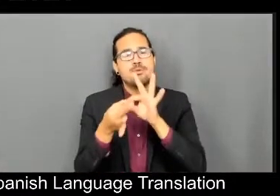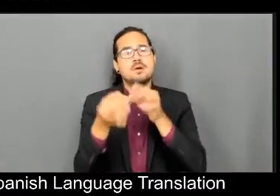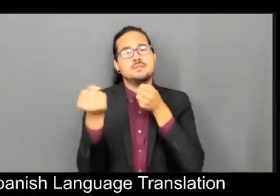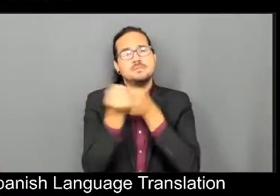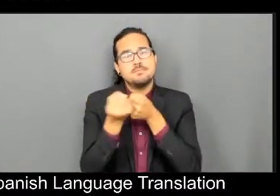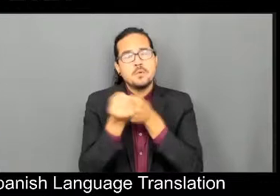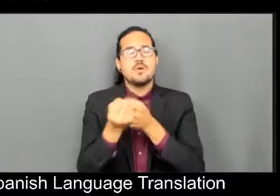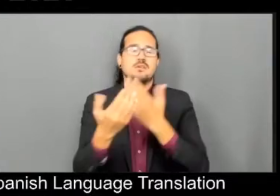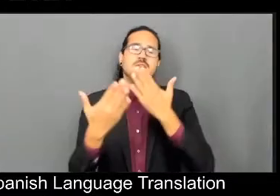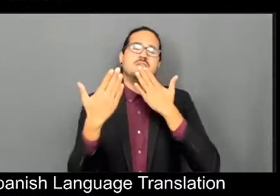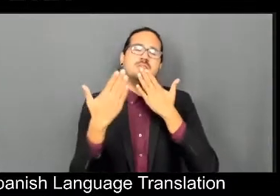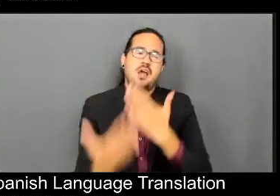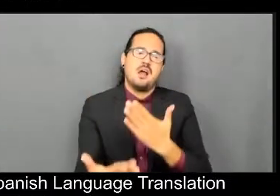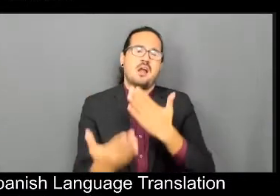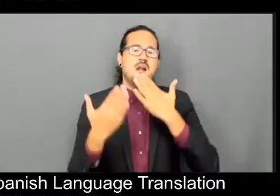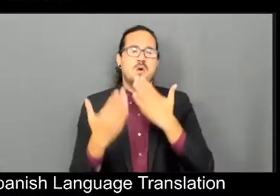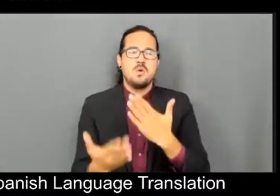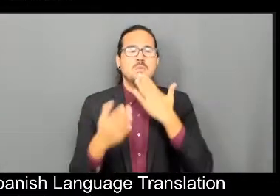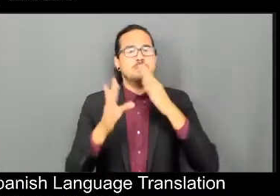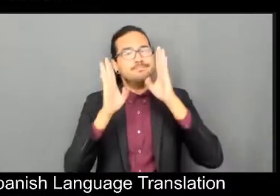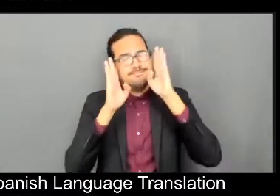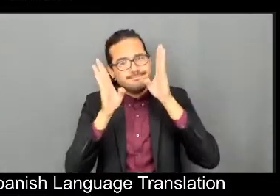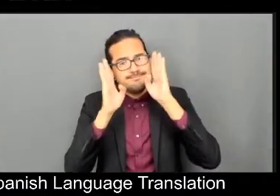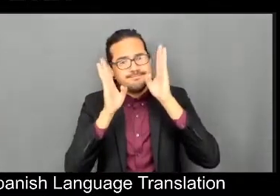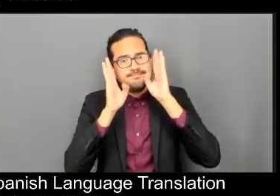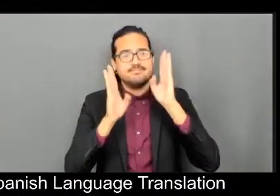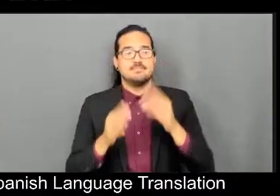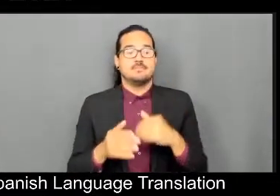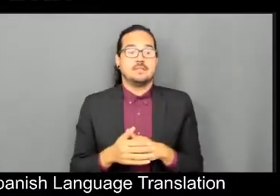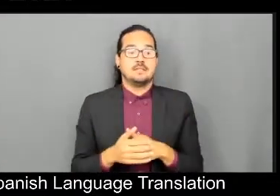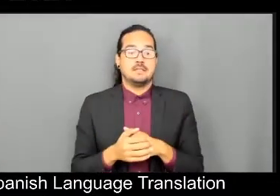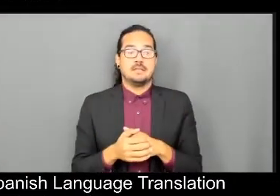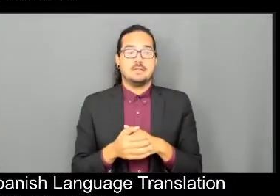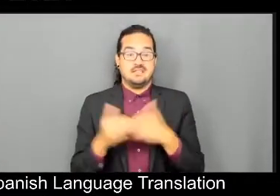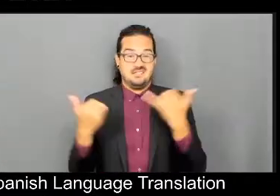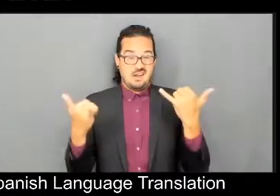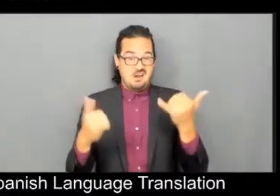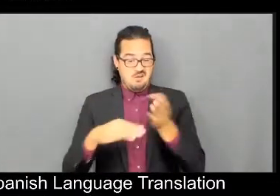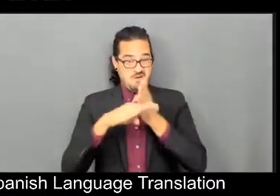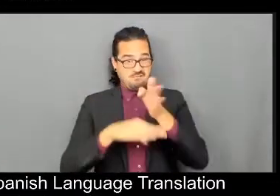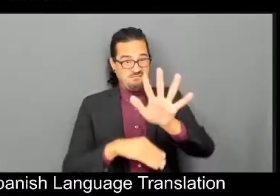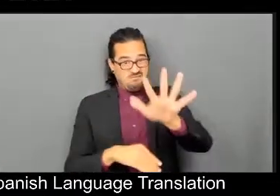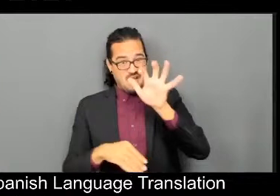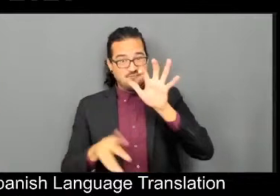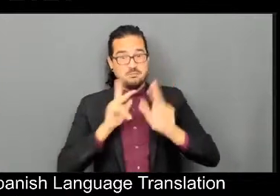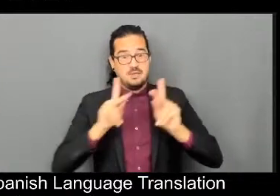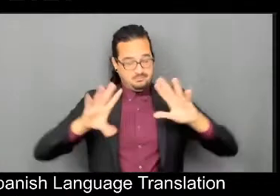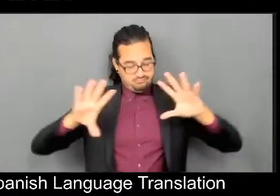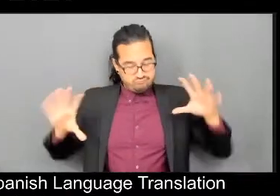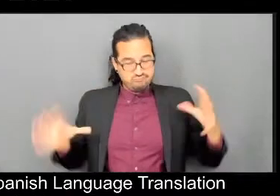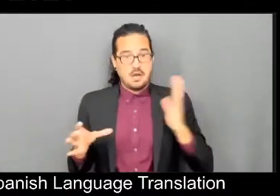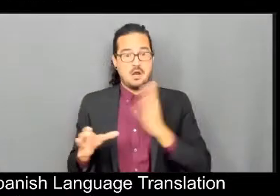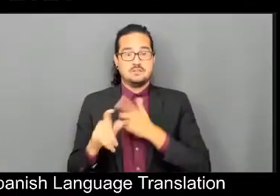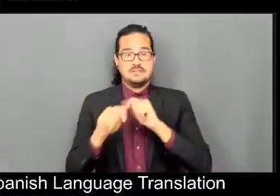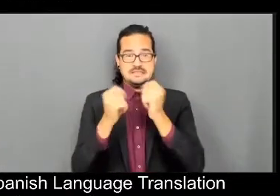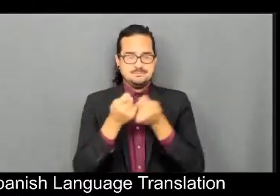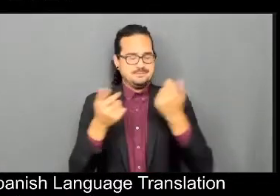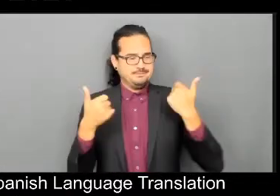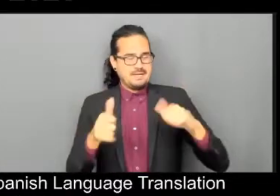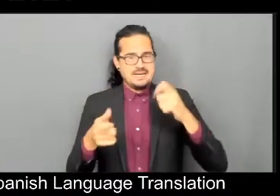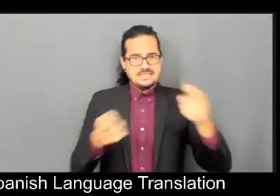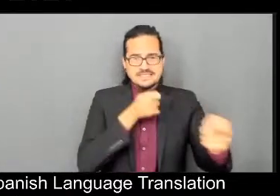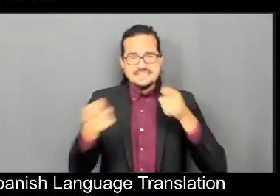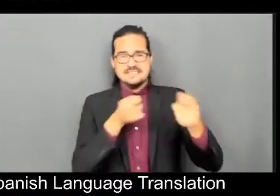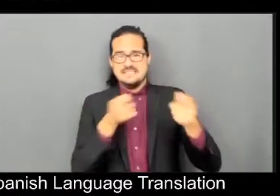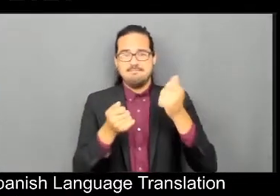why, 500 plus people are here managing and working on this incident. As mentioned, our